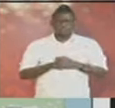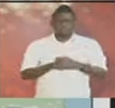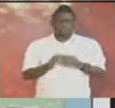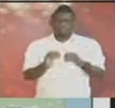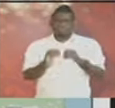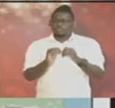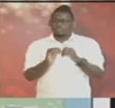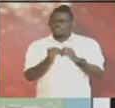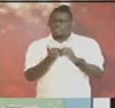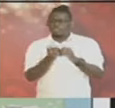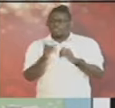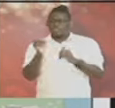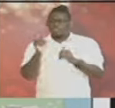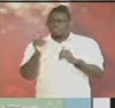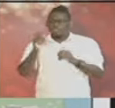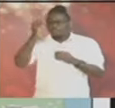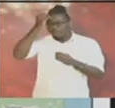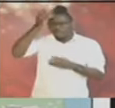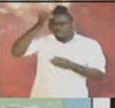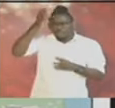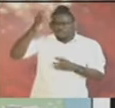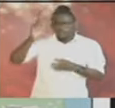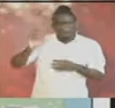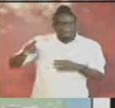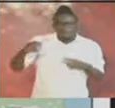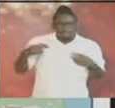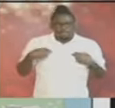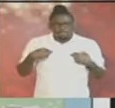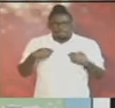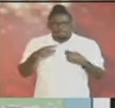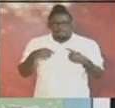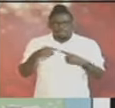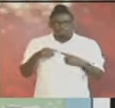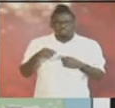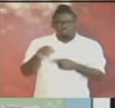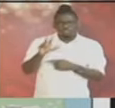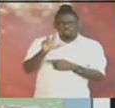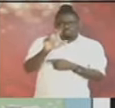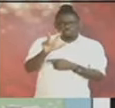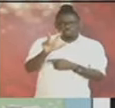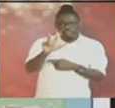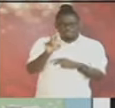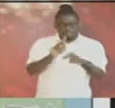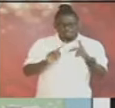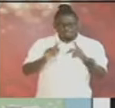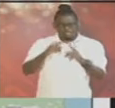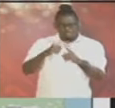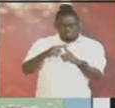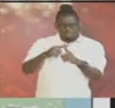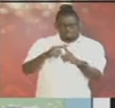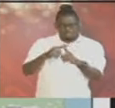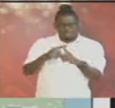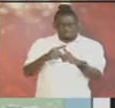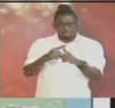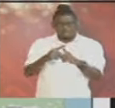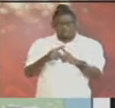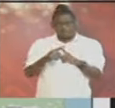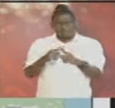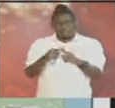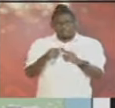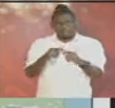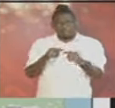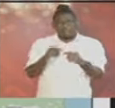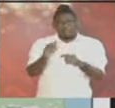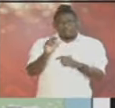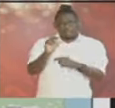have been a minimum of 3 cases within a 1 kilometer search distance. And of course, each map we see represents a period of 2